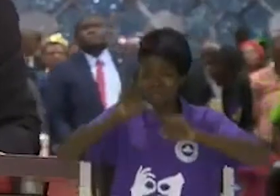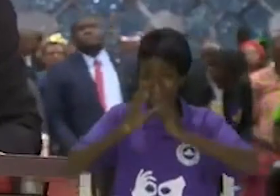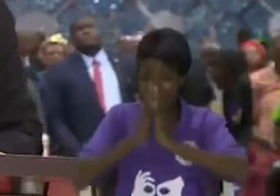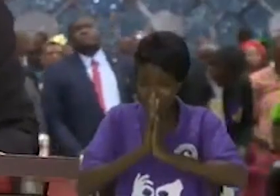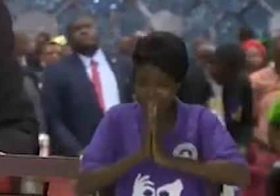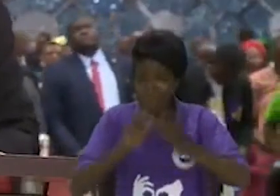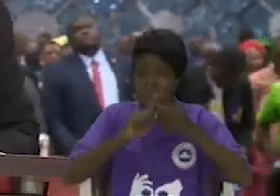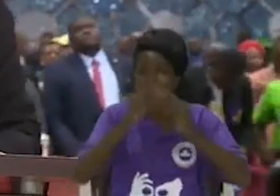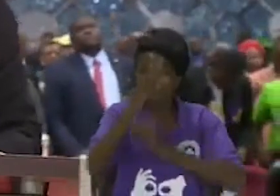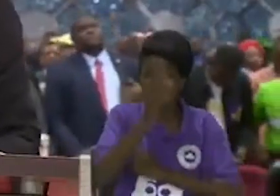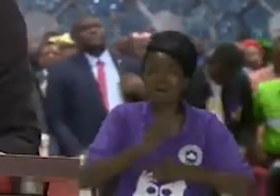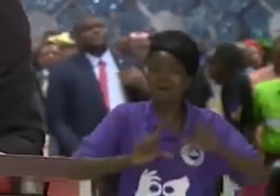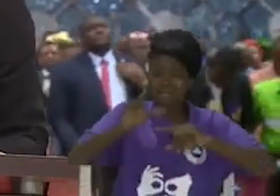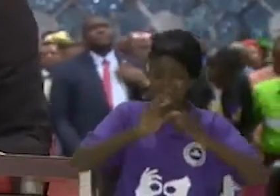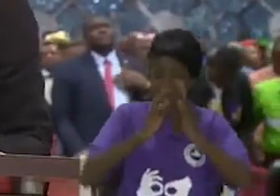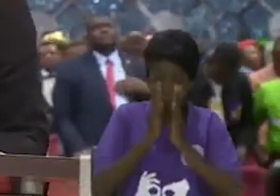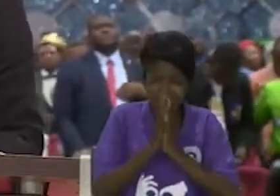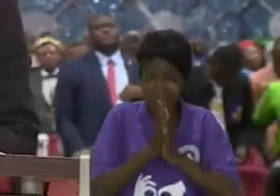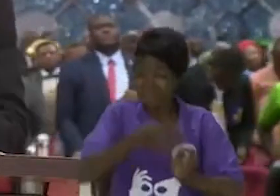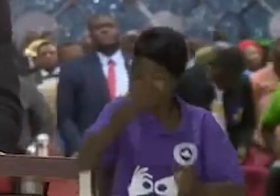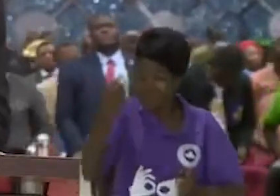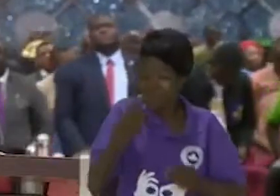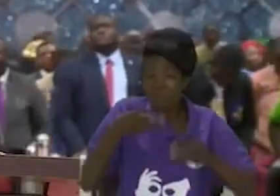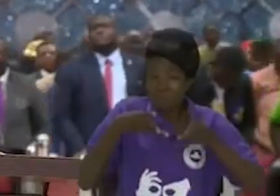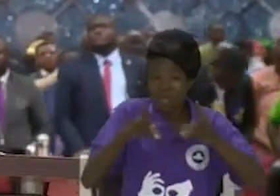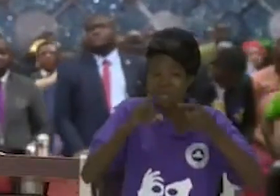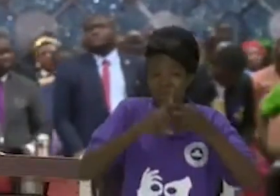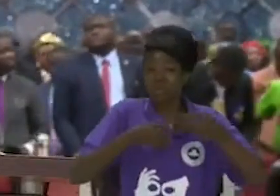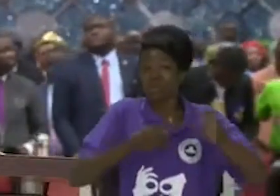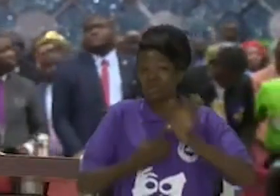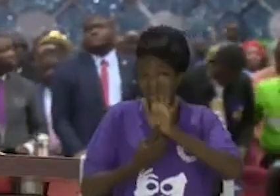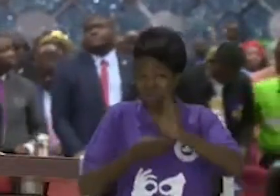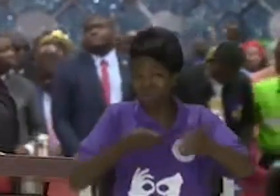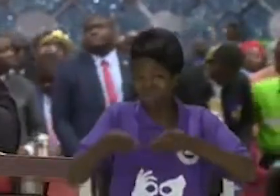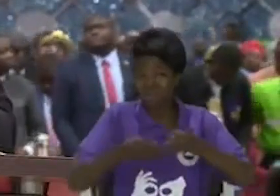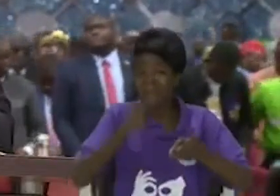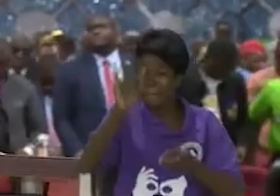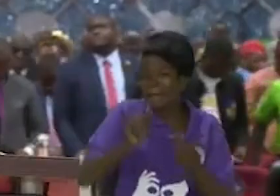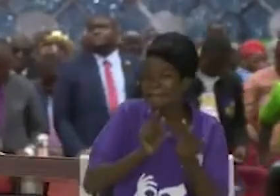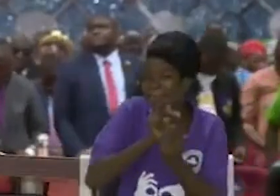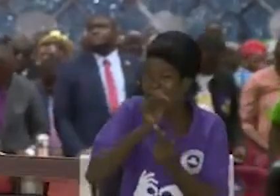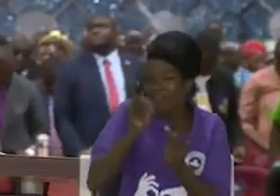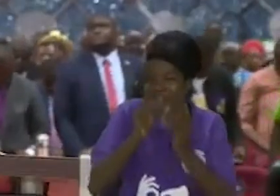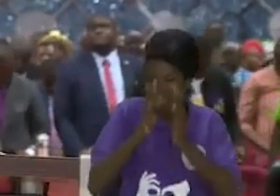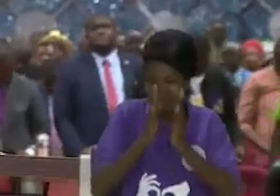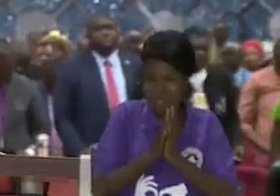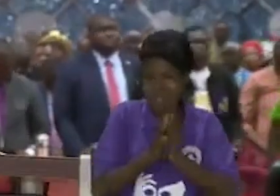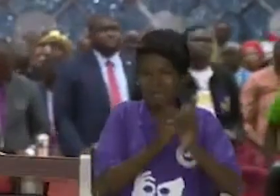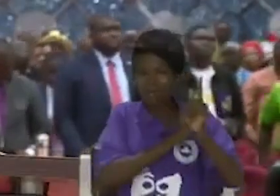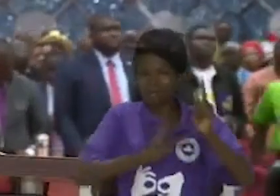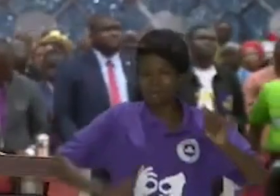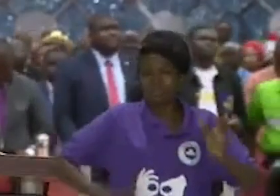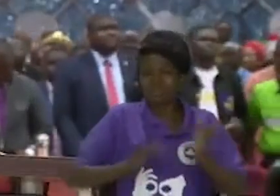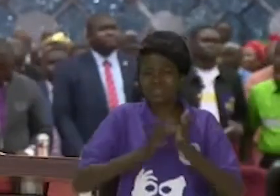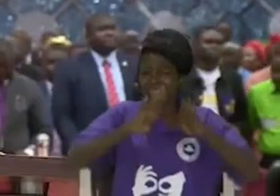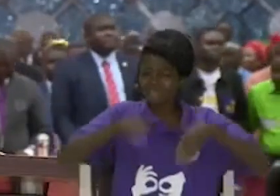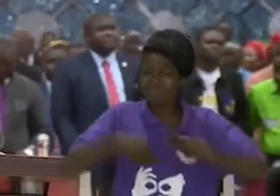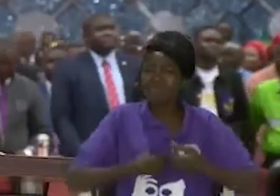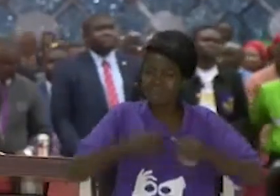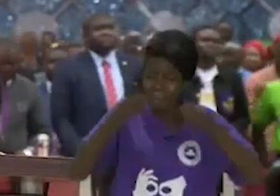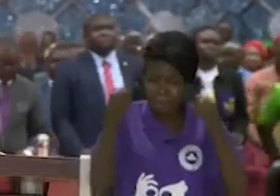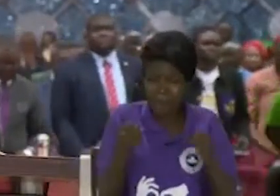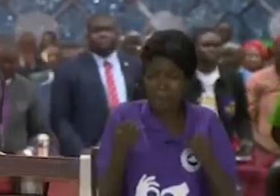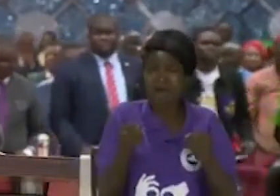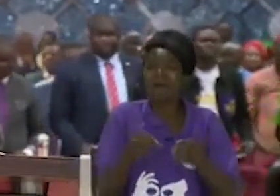heaven. Remember that one way to exercise dominion is by fervent prayer. That God should empower you all